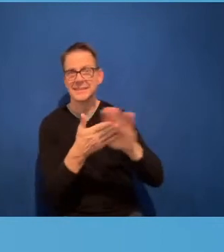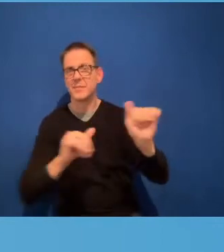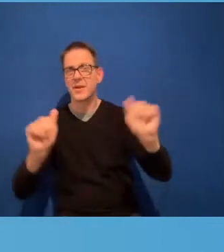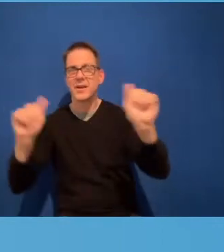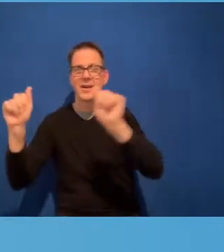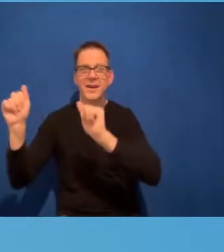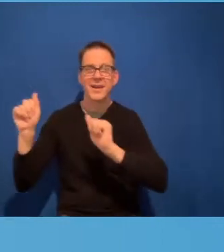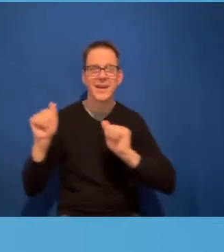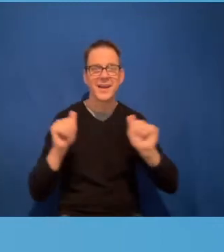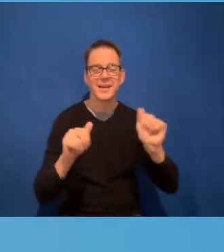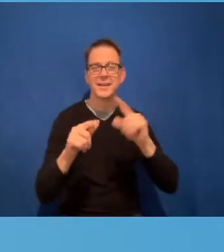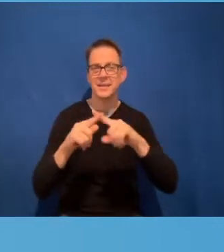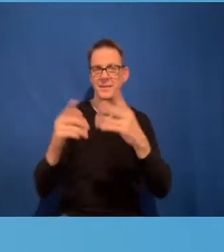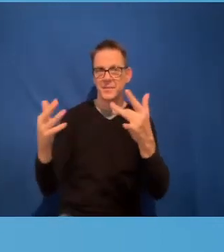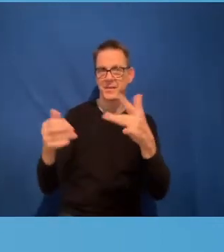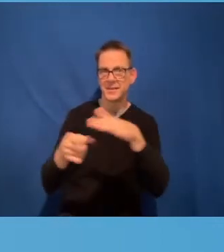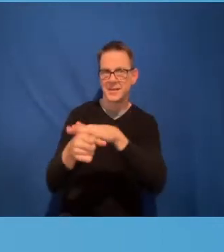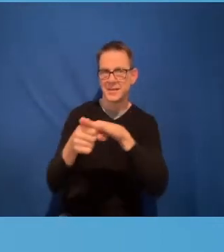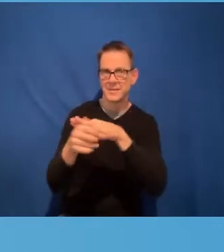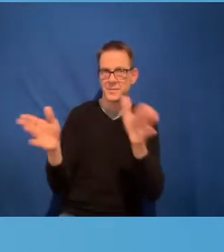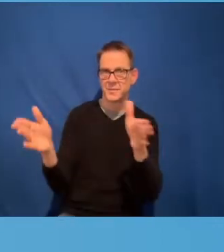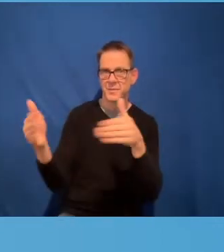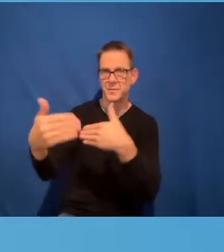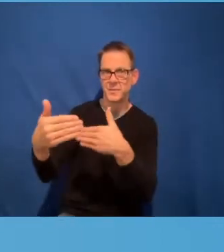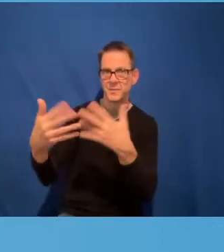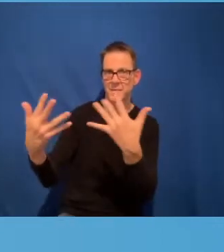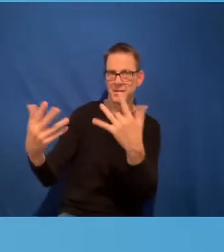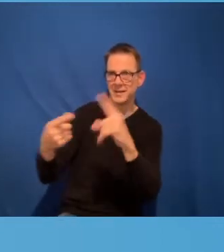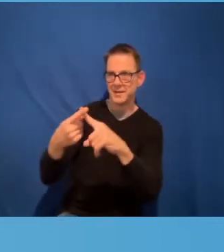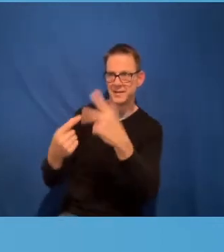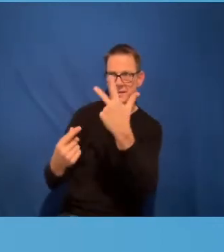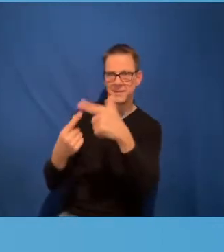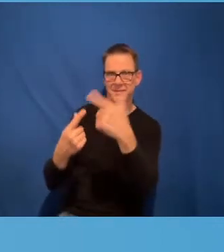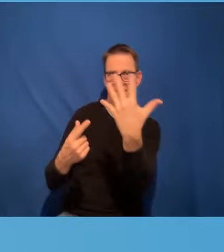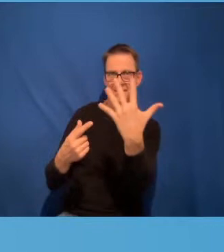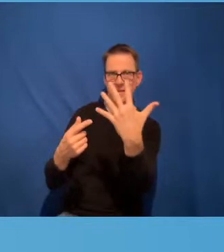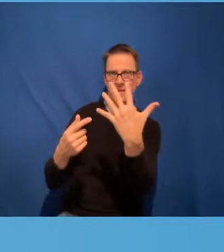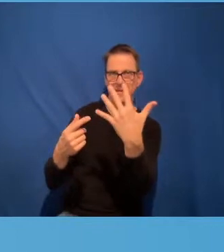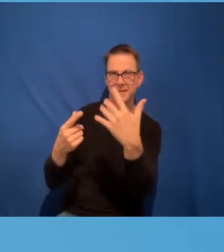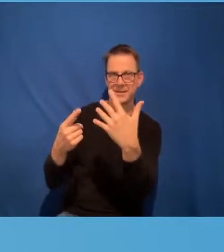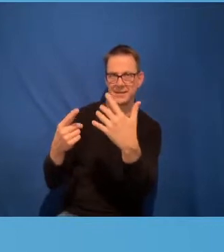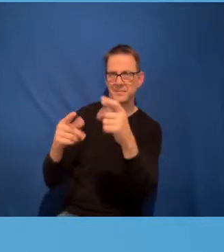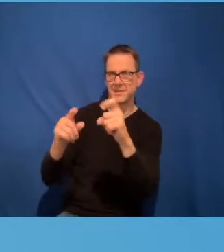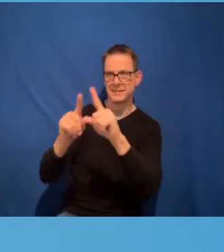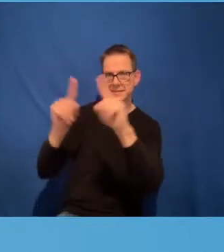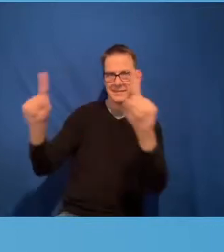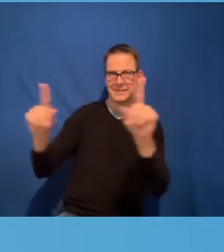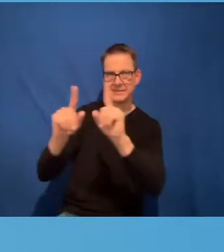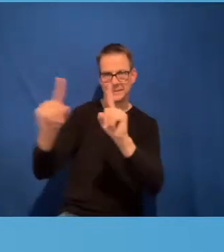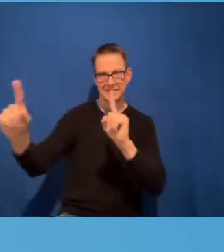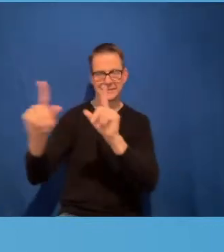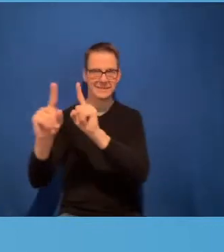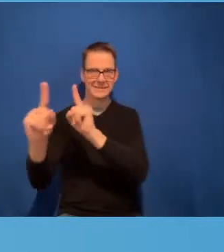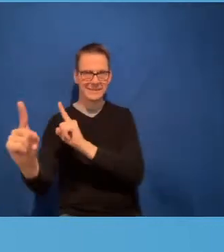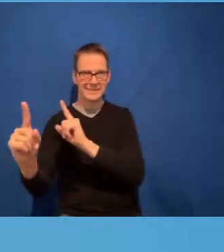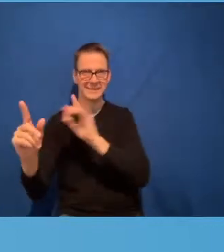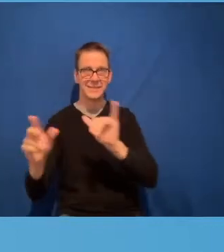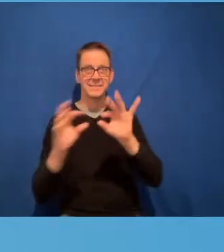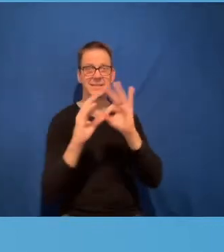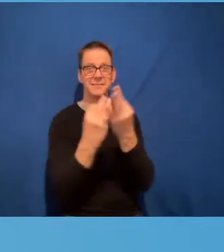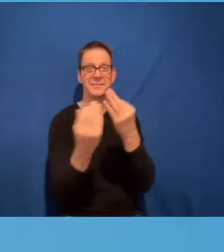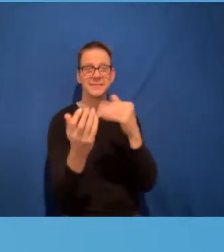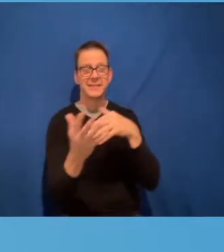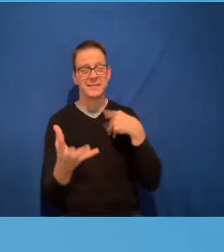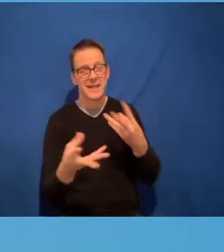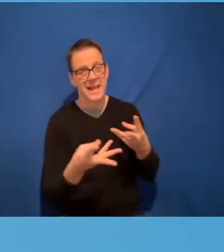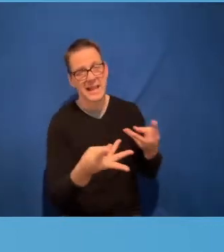more than 3 to 5 patients, which are 6 feet apart. There was a lot of money that is being spent by family doctors or